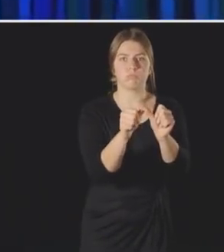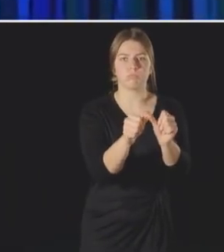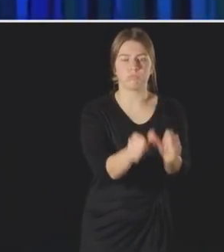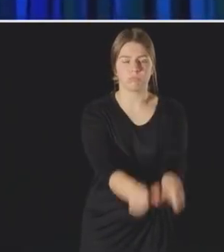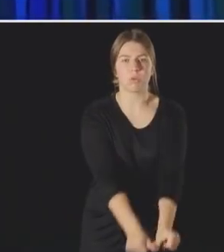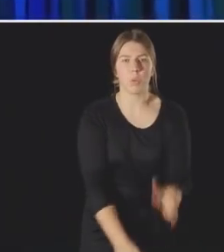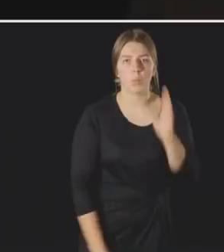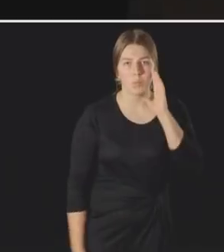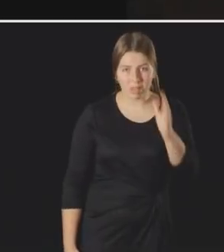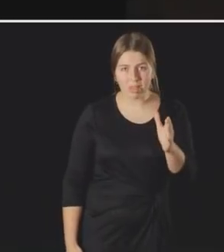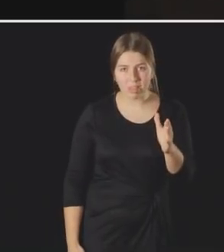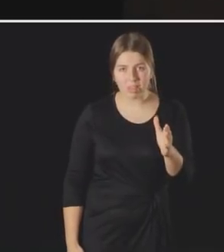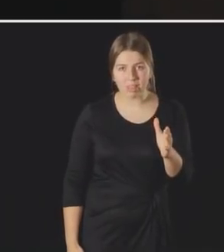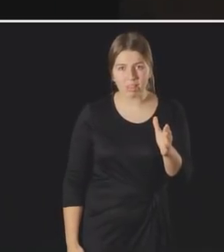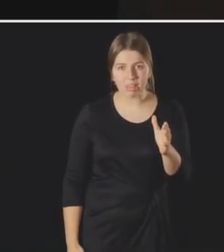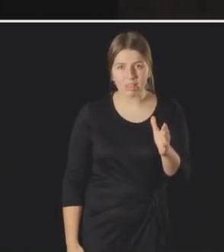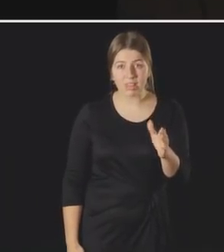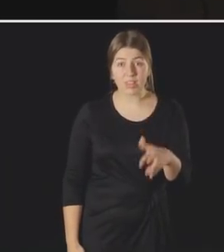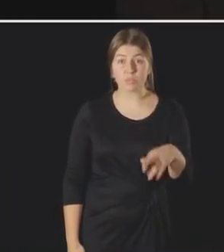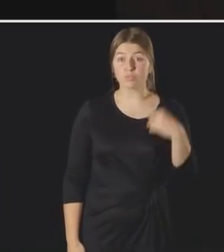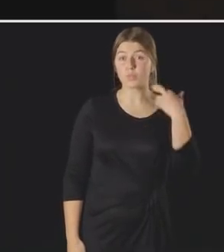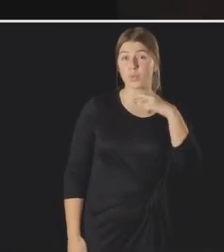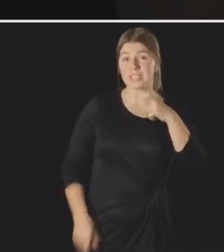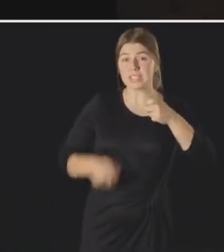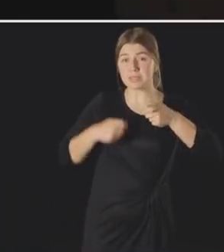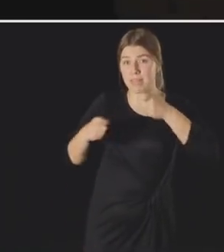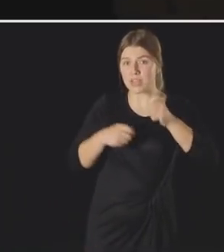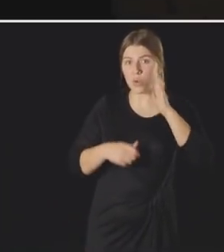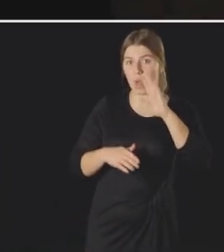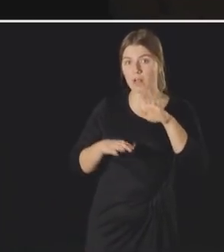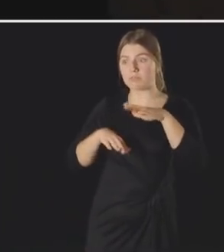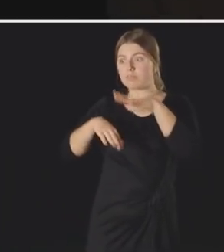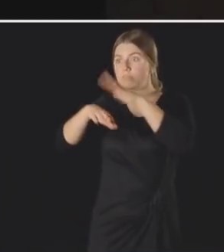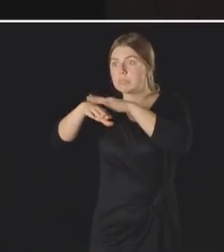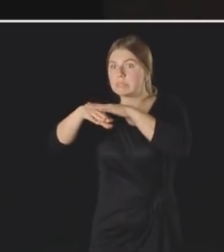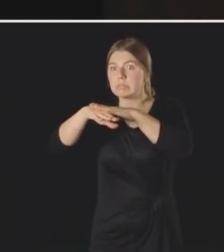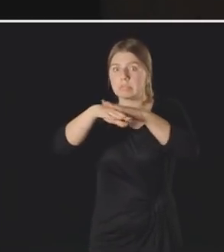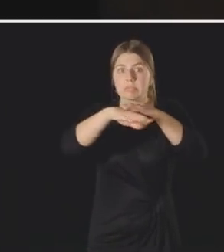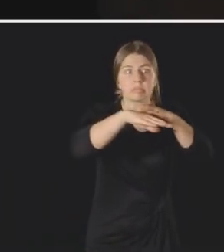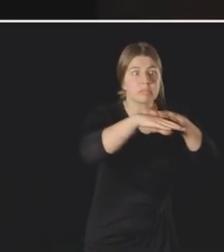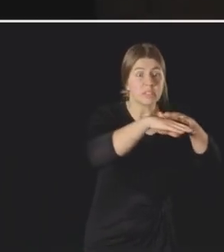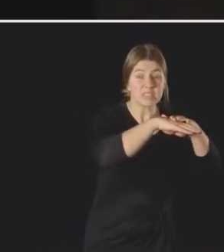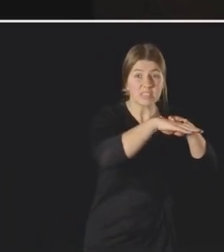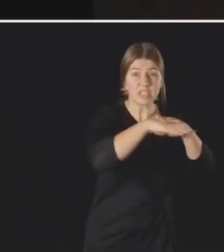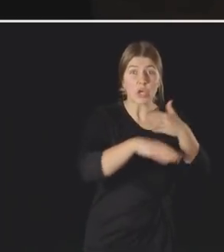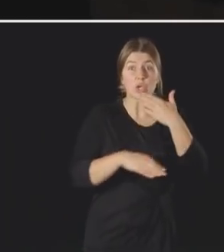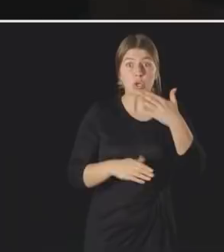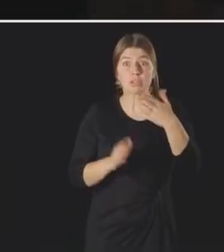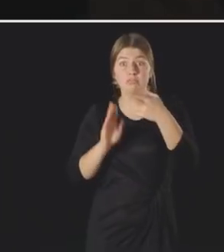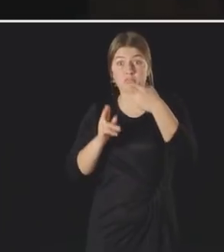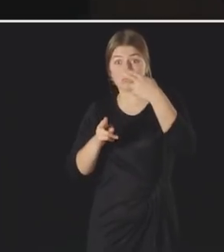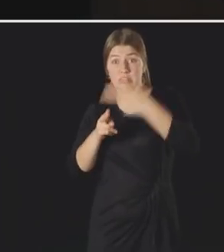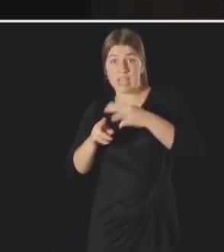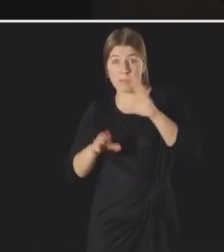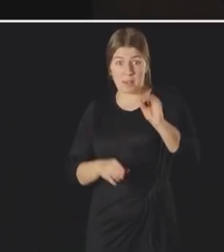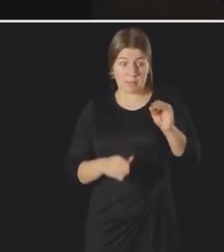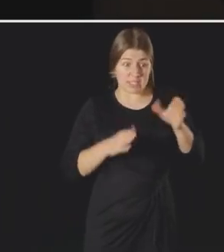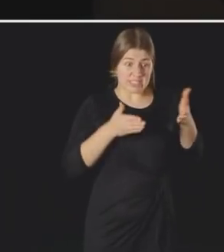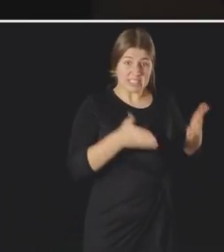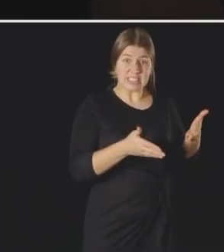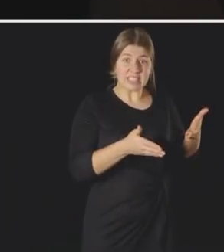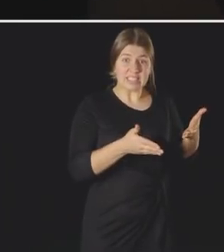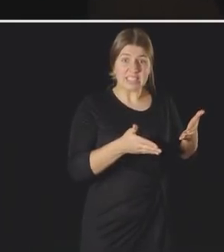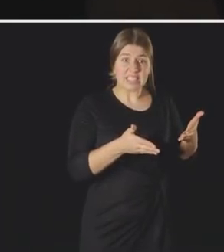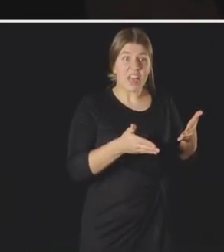worse. And you're going to continue to hear from the risk management industry that data breaches like Equifax and Uber and